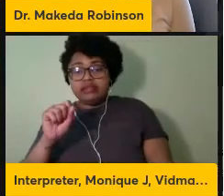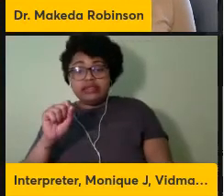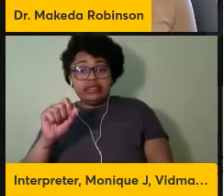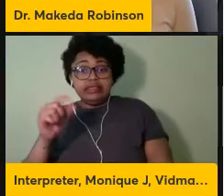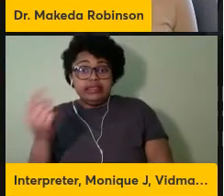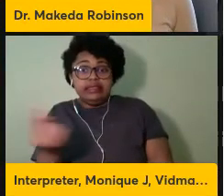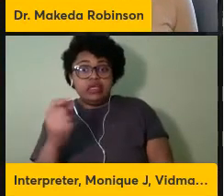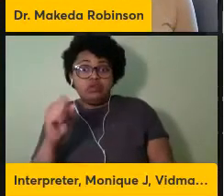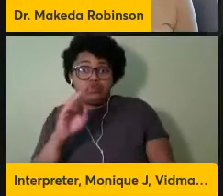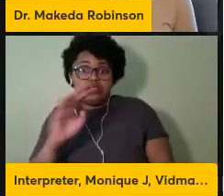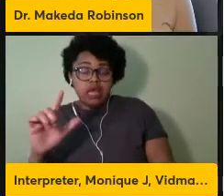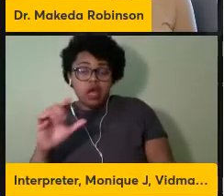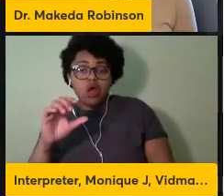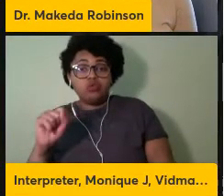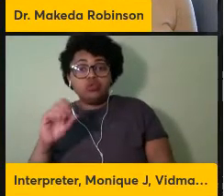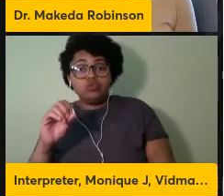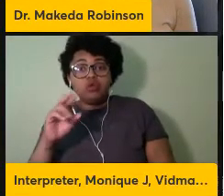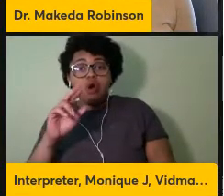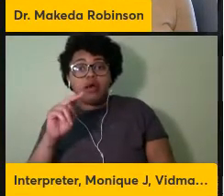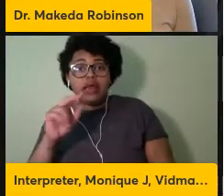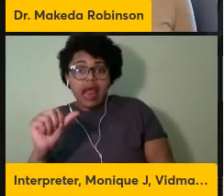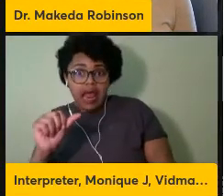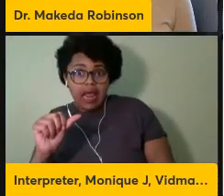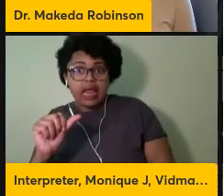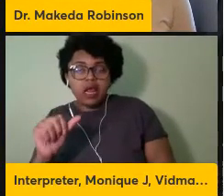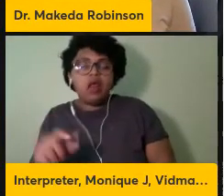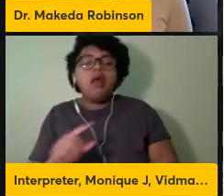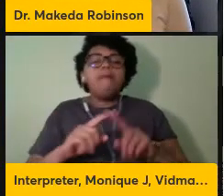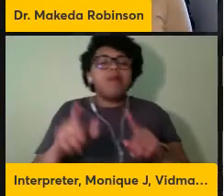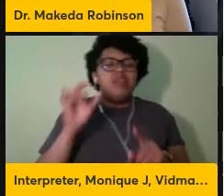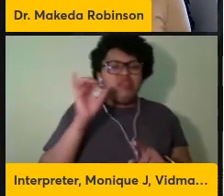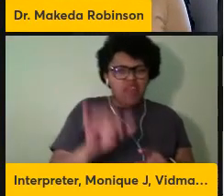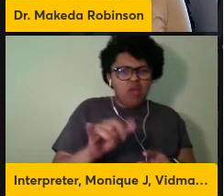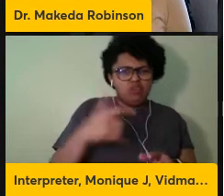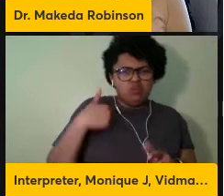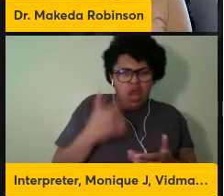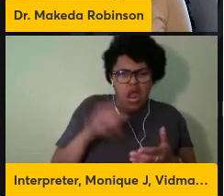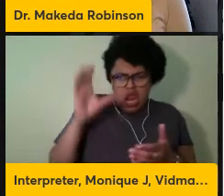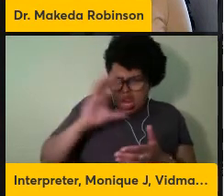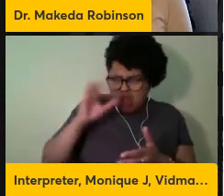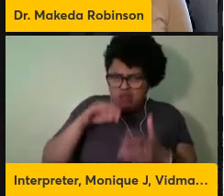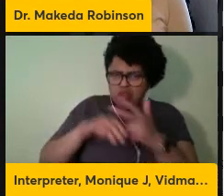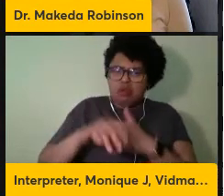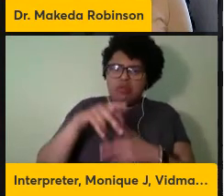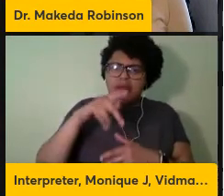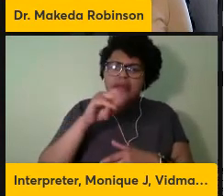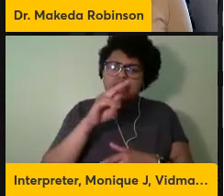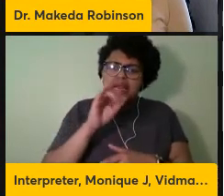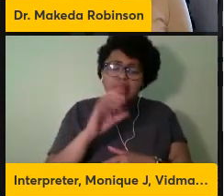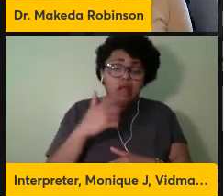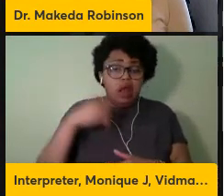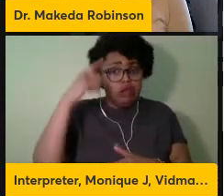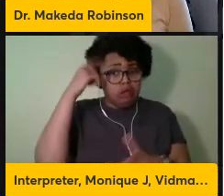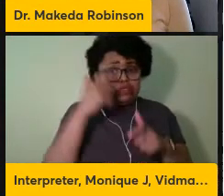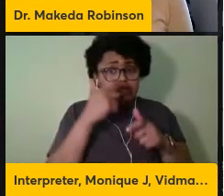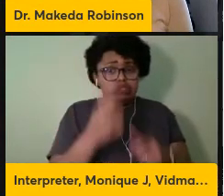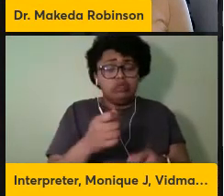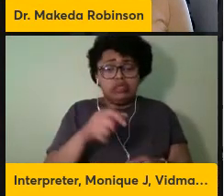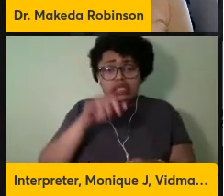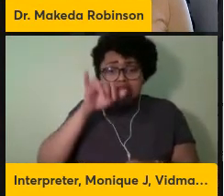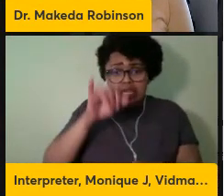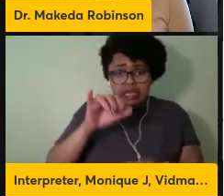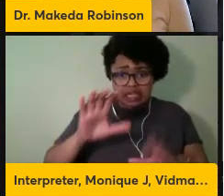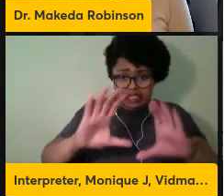So this is a map I remember looking up during the pandemic that I found really interesting. This map was initially created by